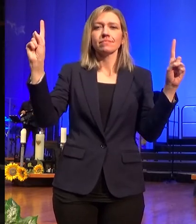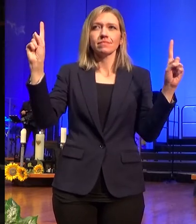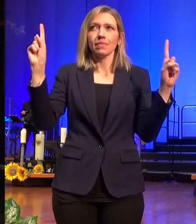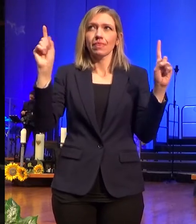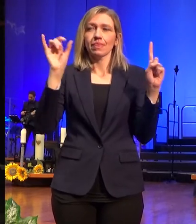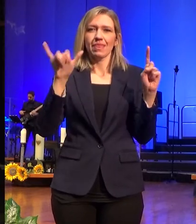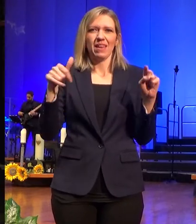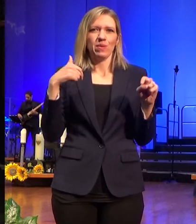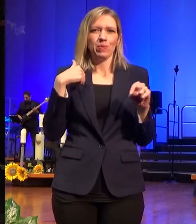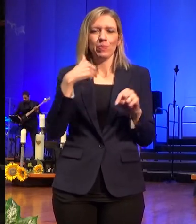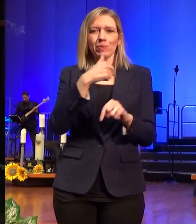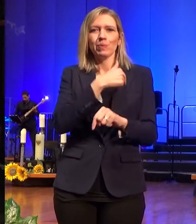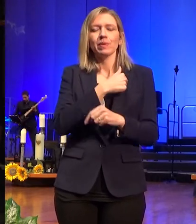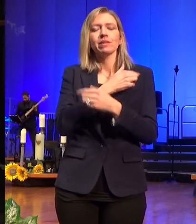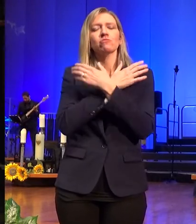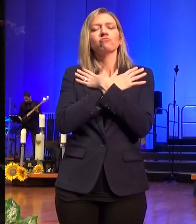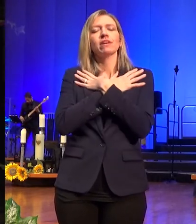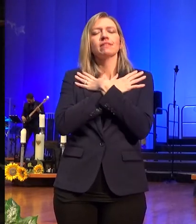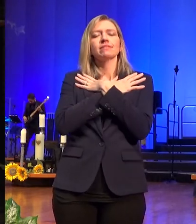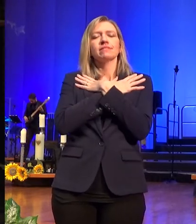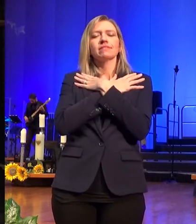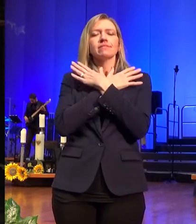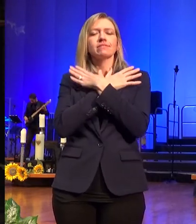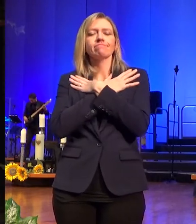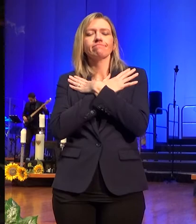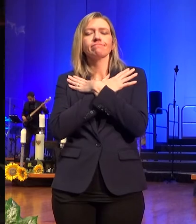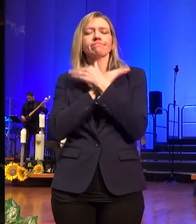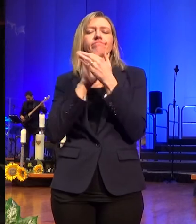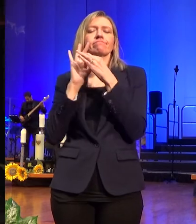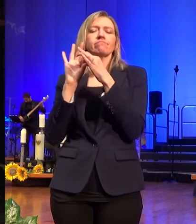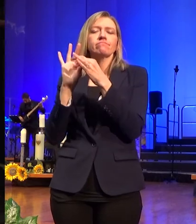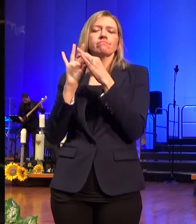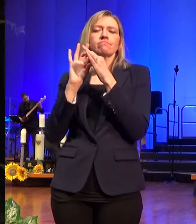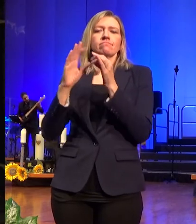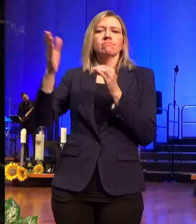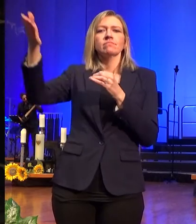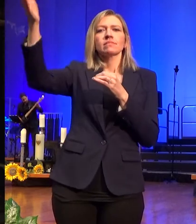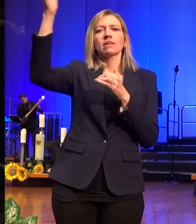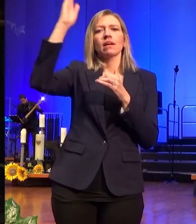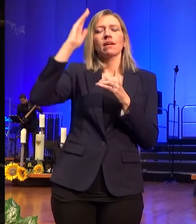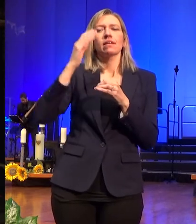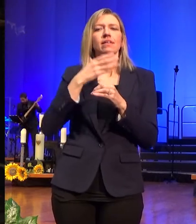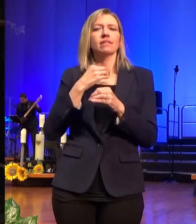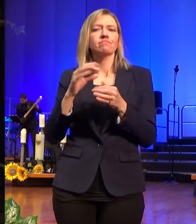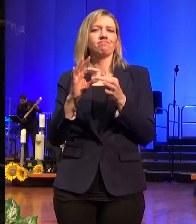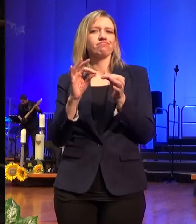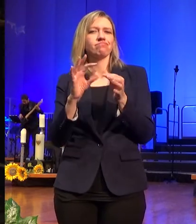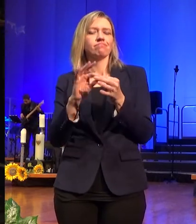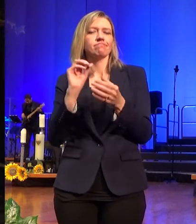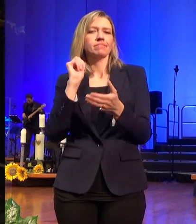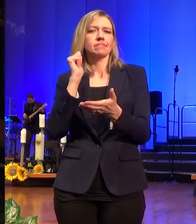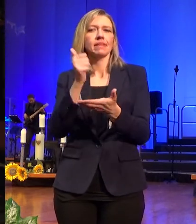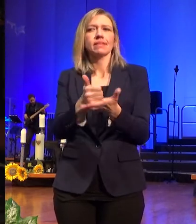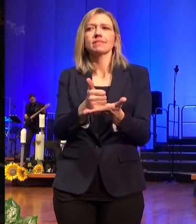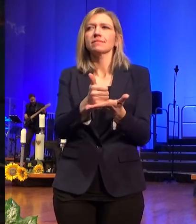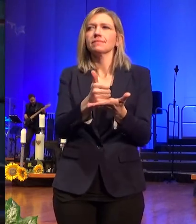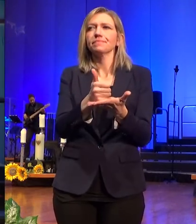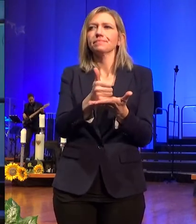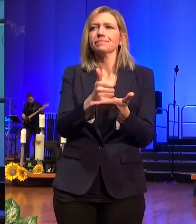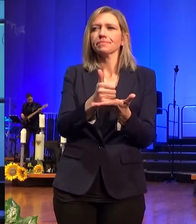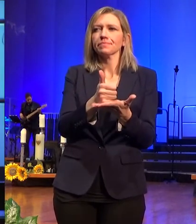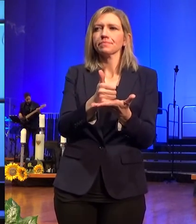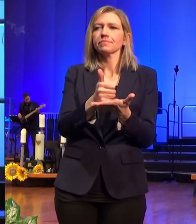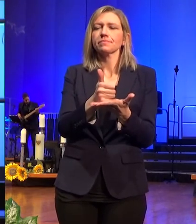triumphant that we rest in God and say,